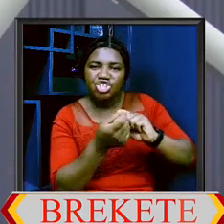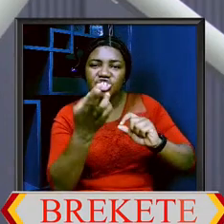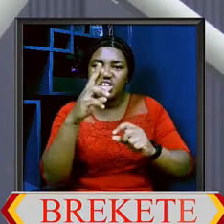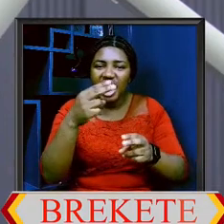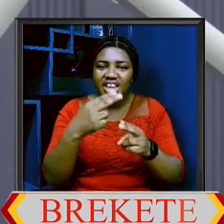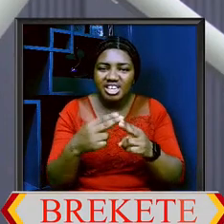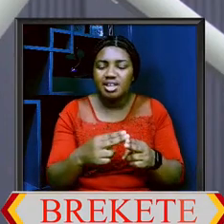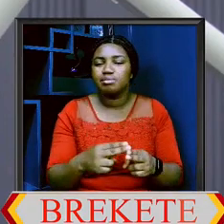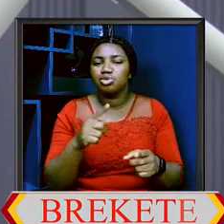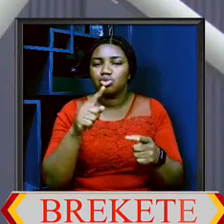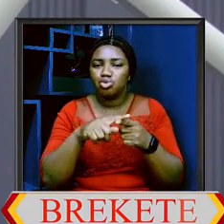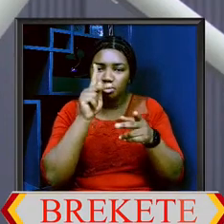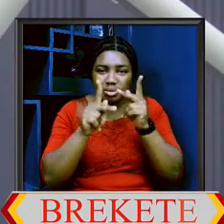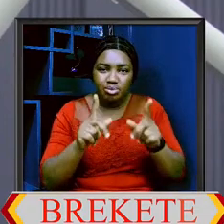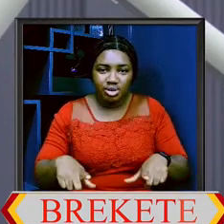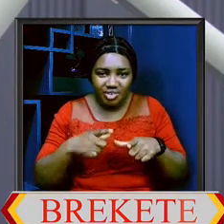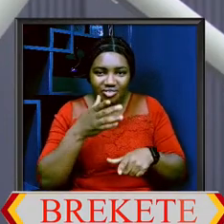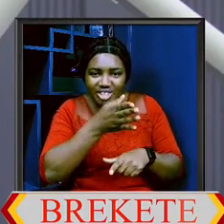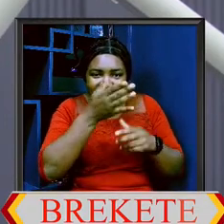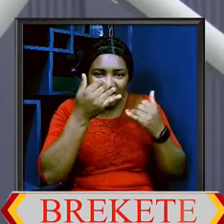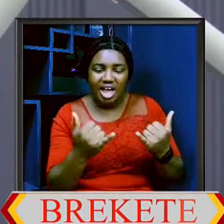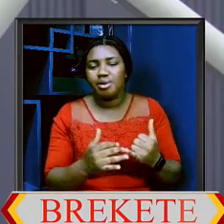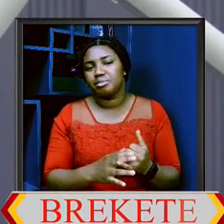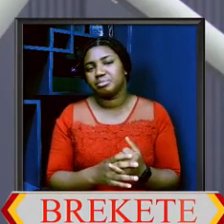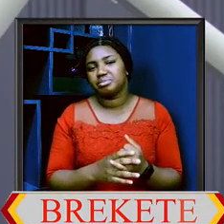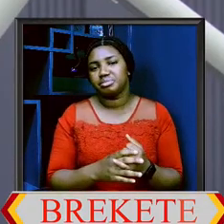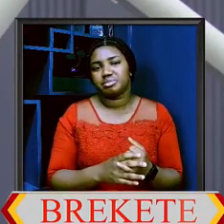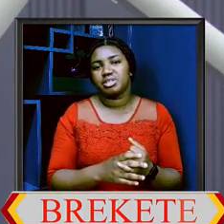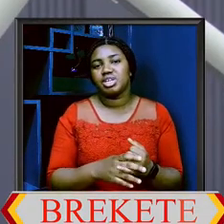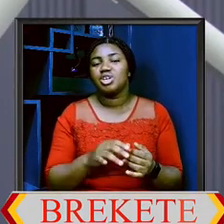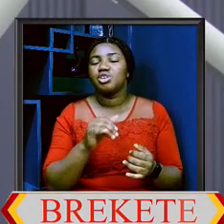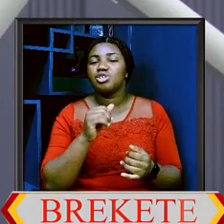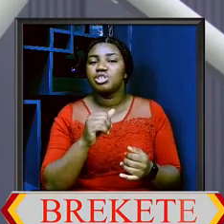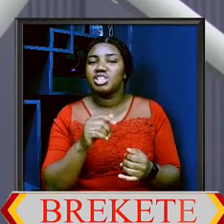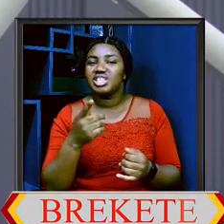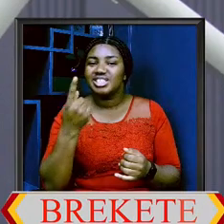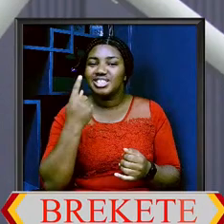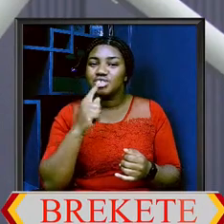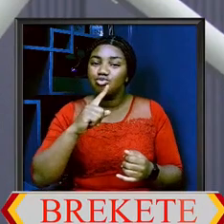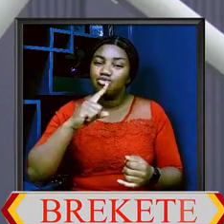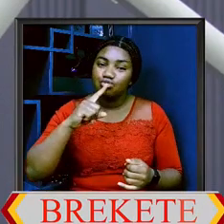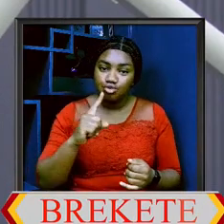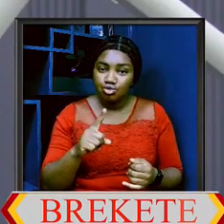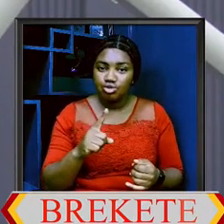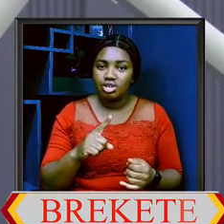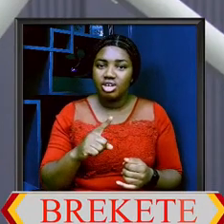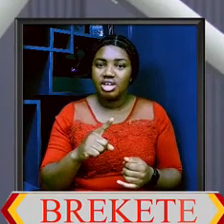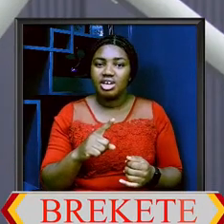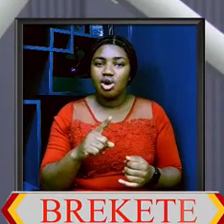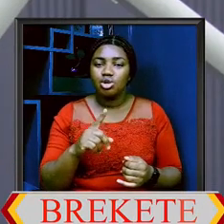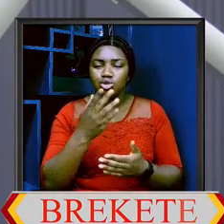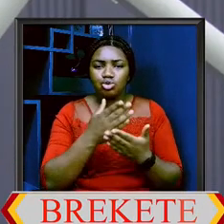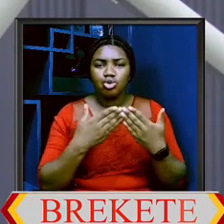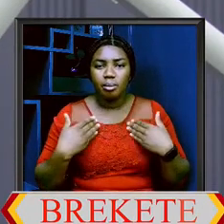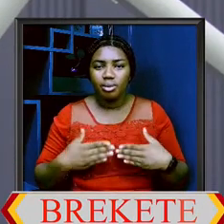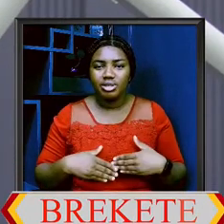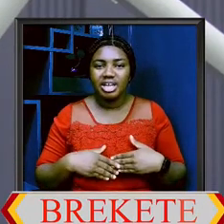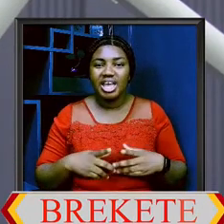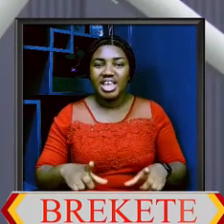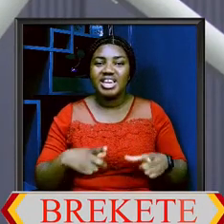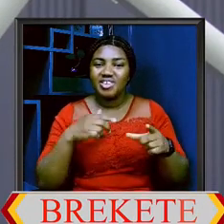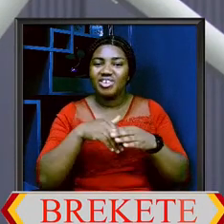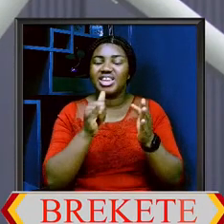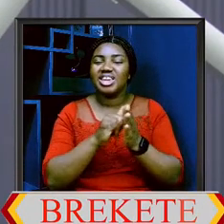now compared to unlike the people when be say originally then live one somebody don't live for that house for